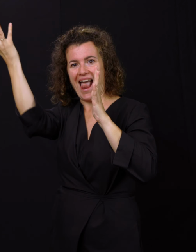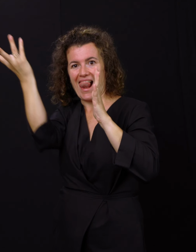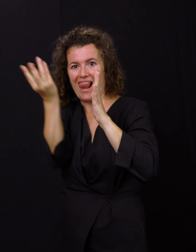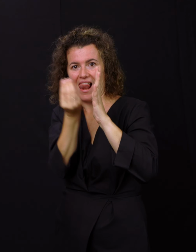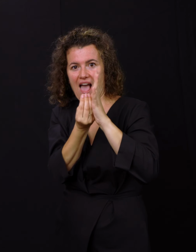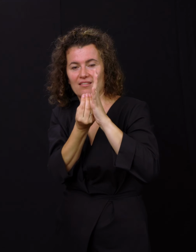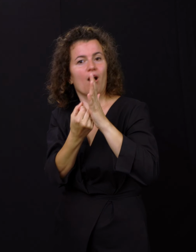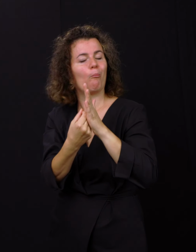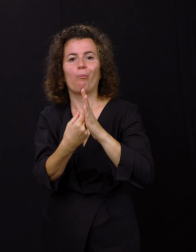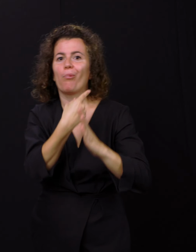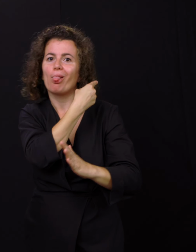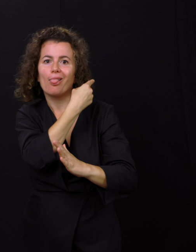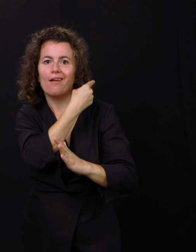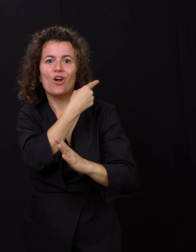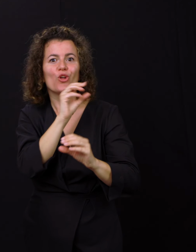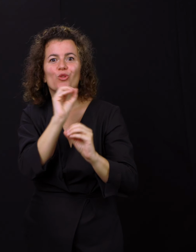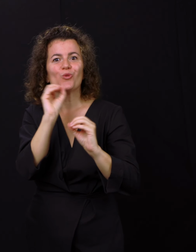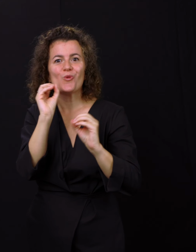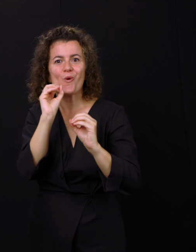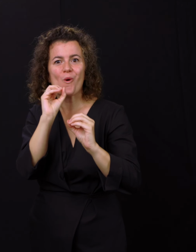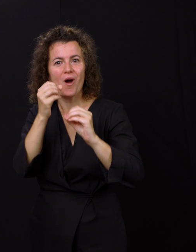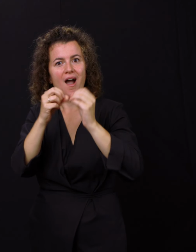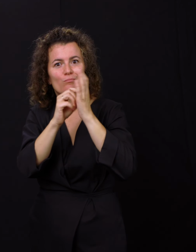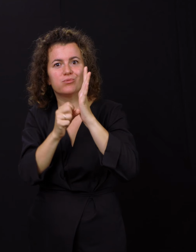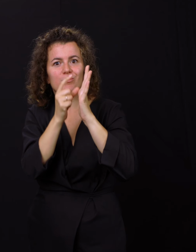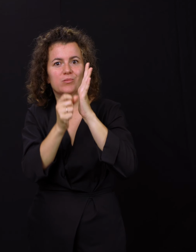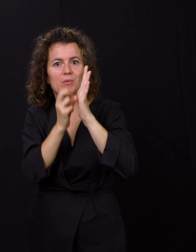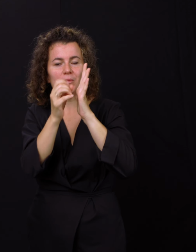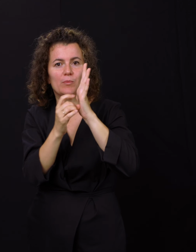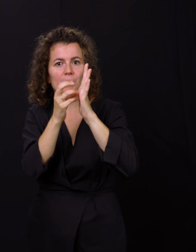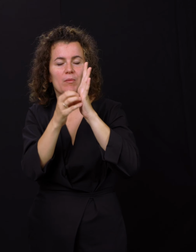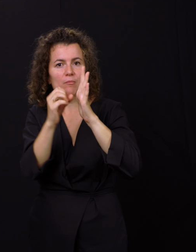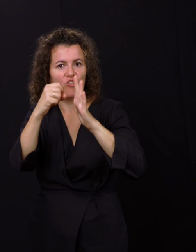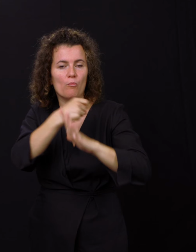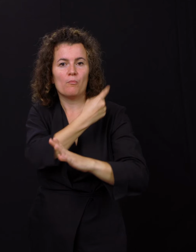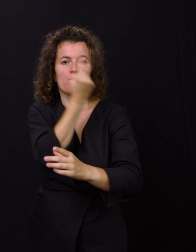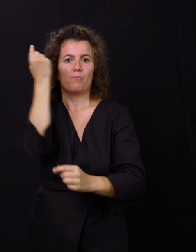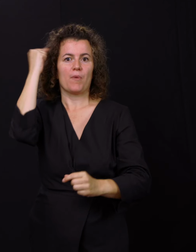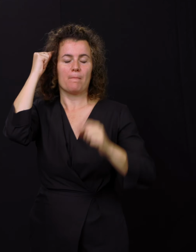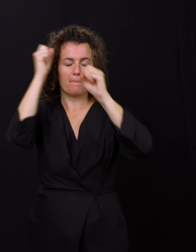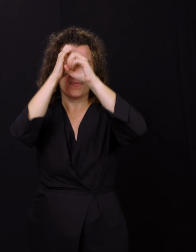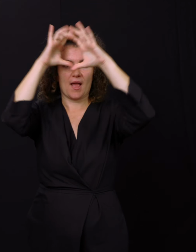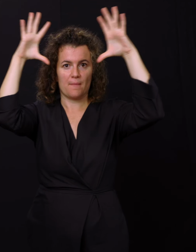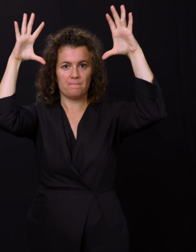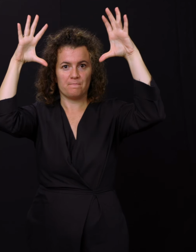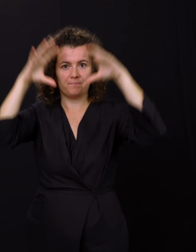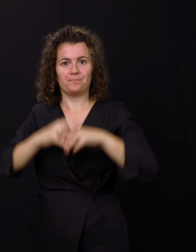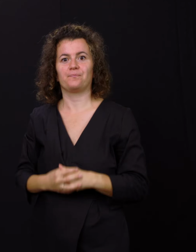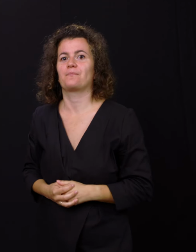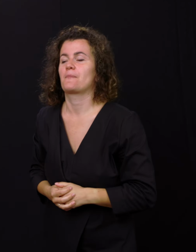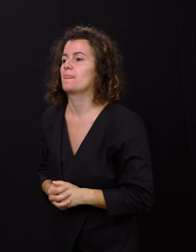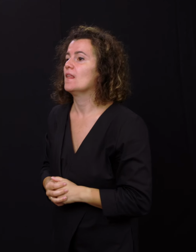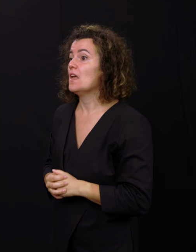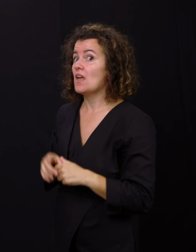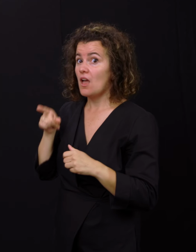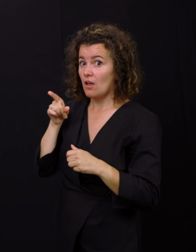visual impairment, which can progress to blindness in some cases. Yeah, and is that process to blindness, is that an